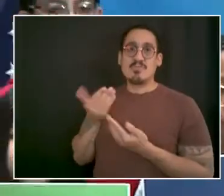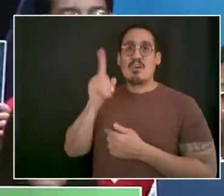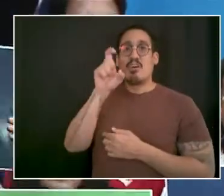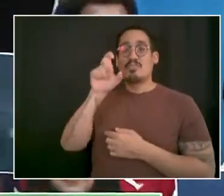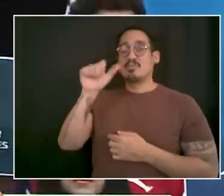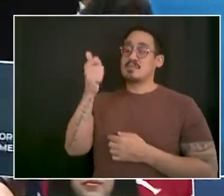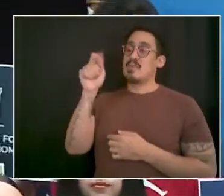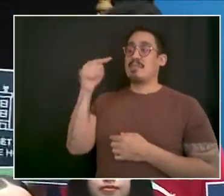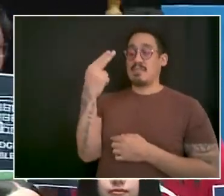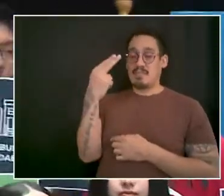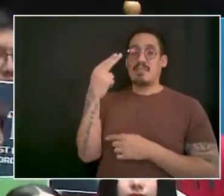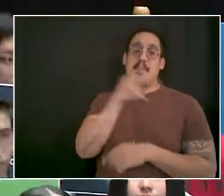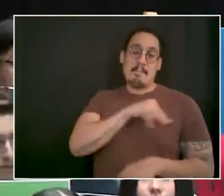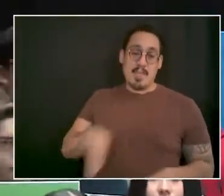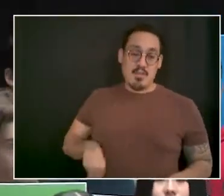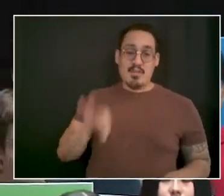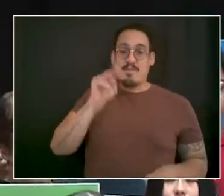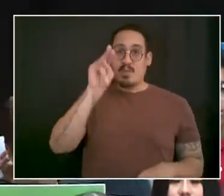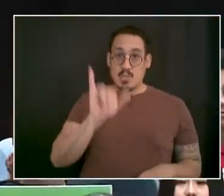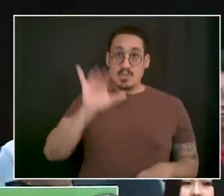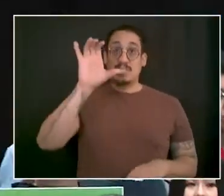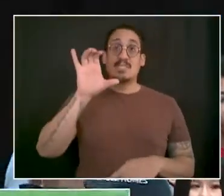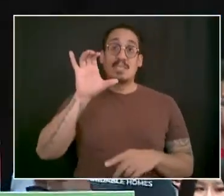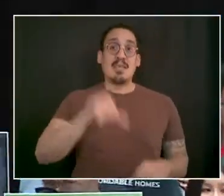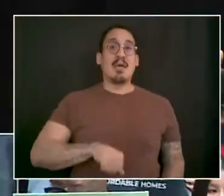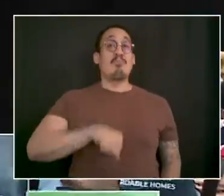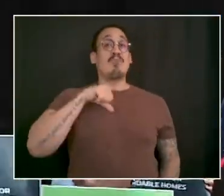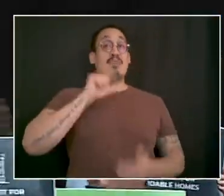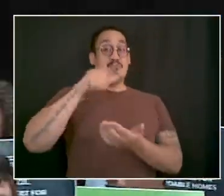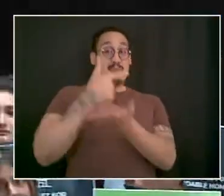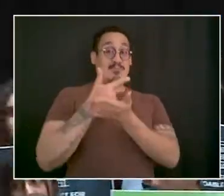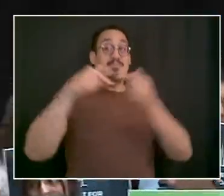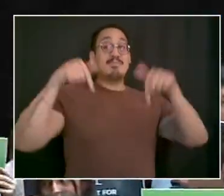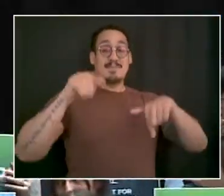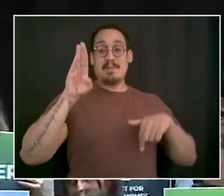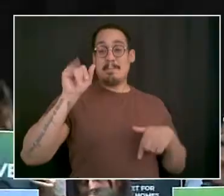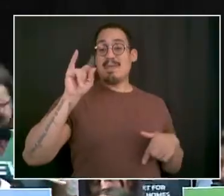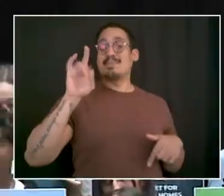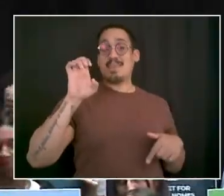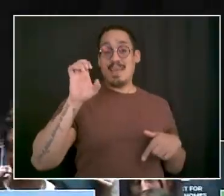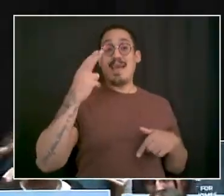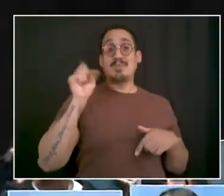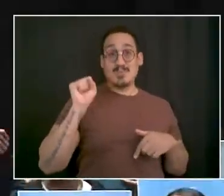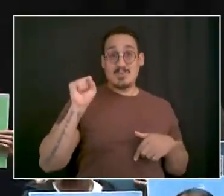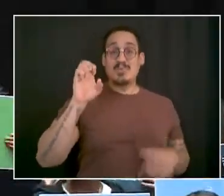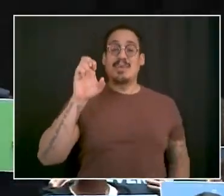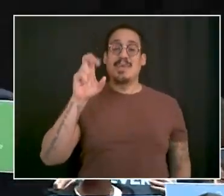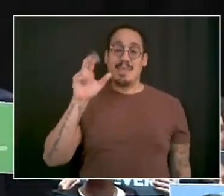City and proud graduate of Bayside High School, Eric Adams. Yeah.